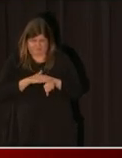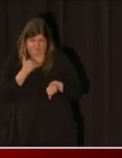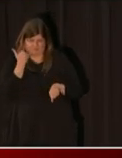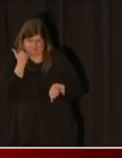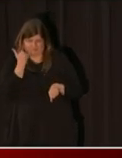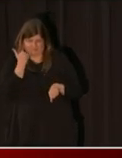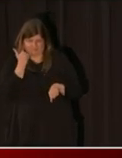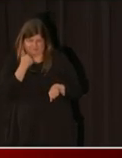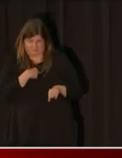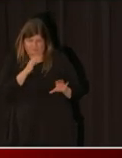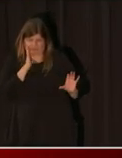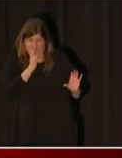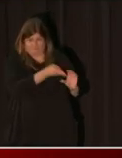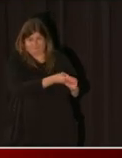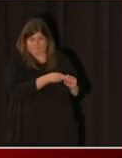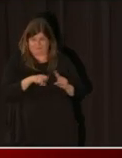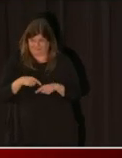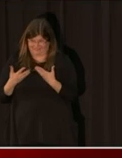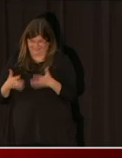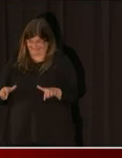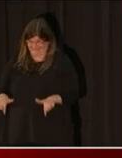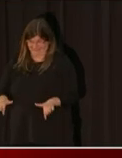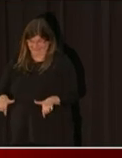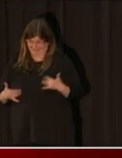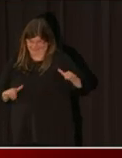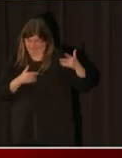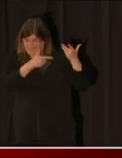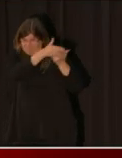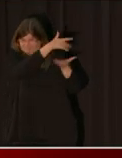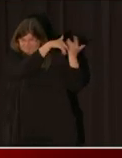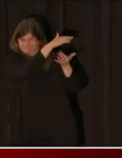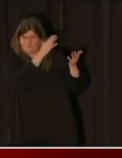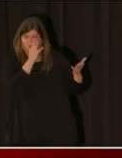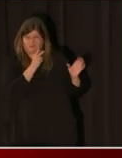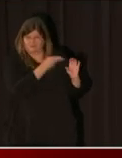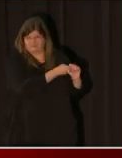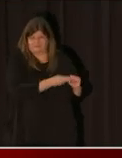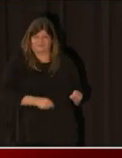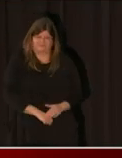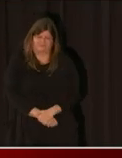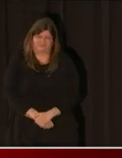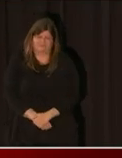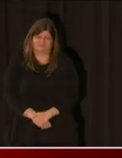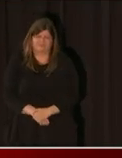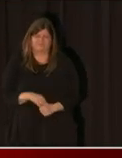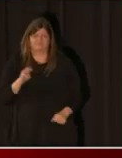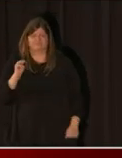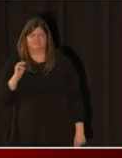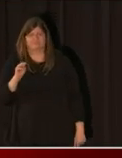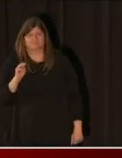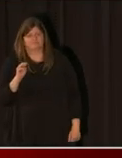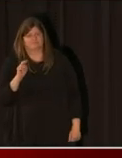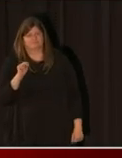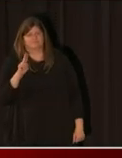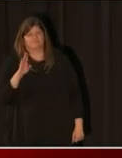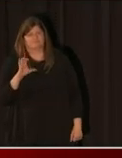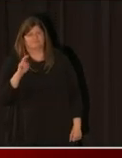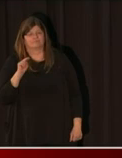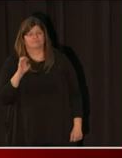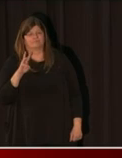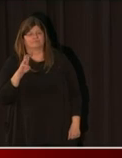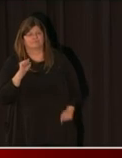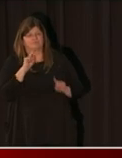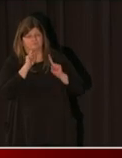get to the end of. Yes. NBC News is reporting that the current draft of the next